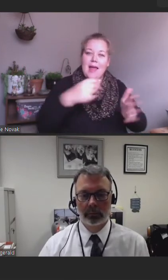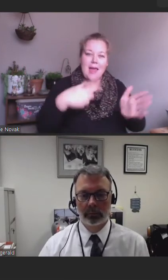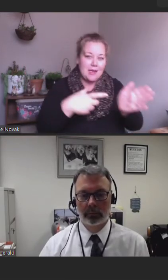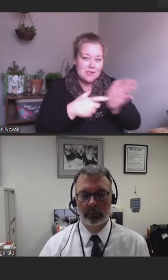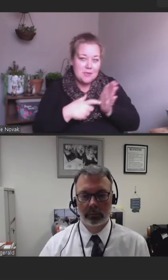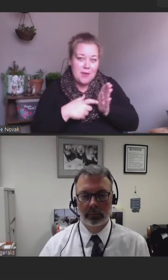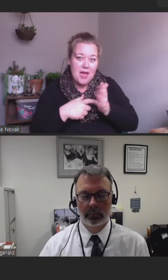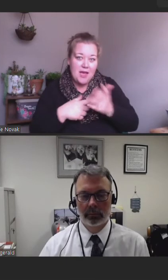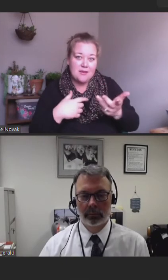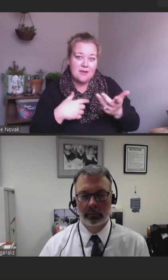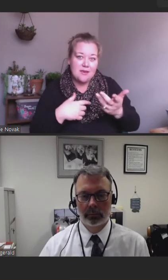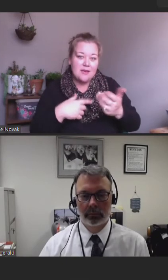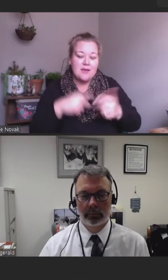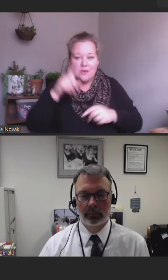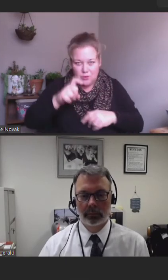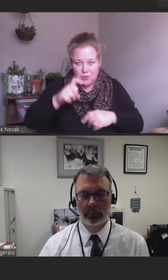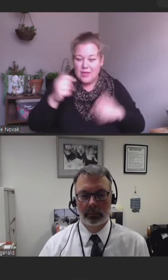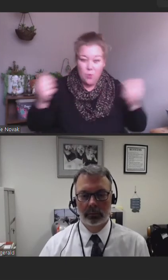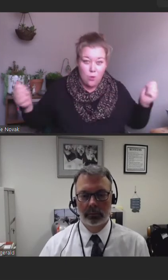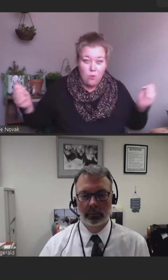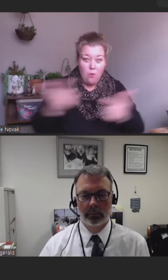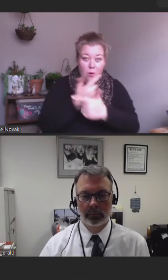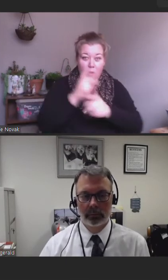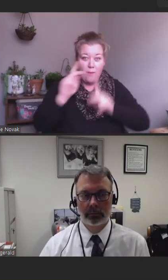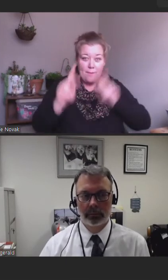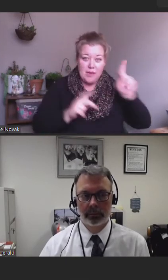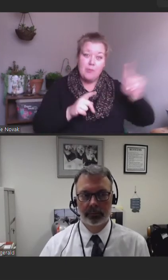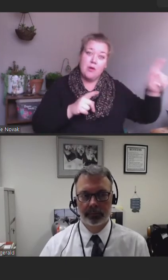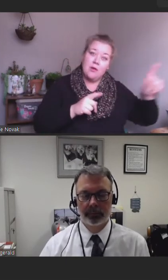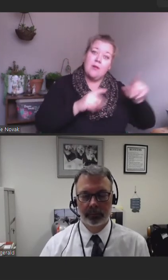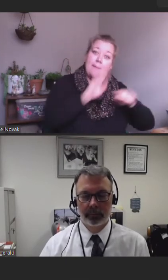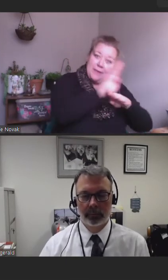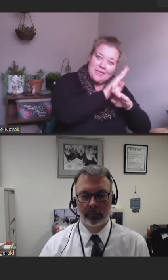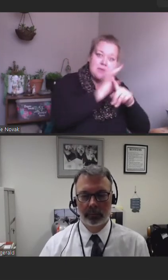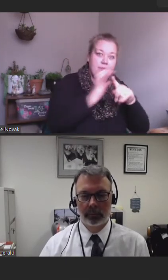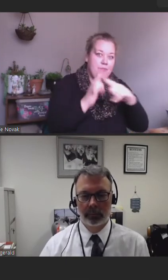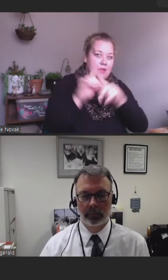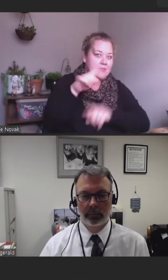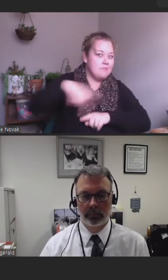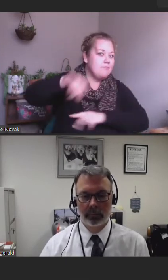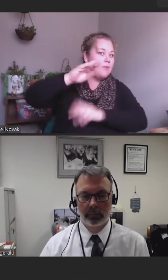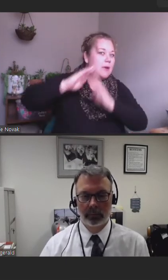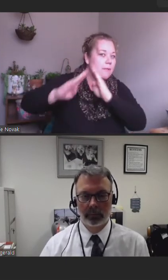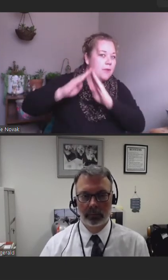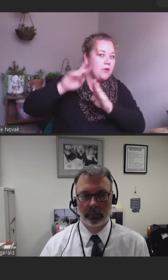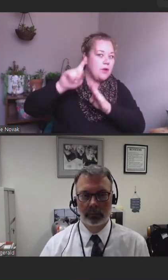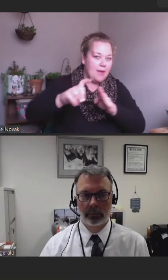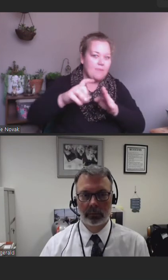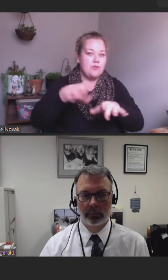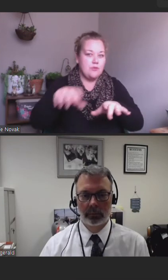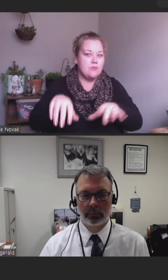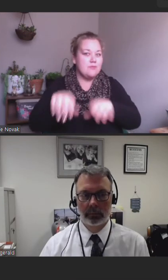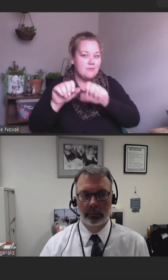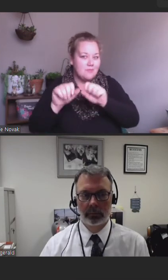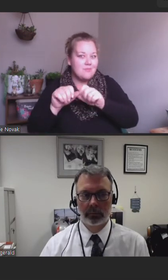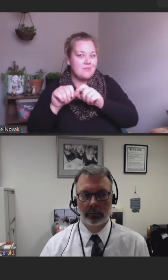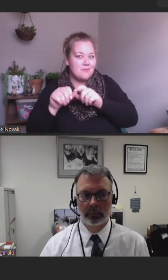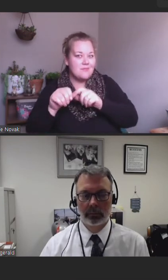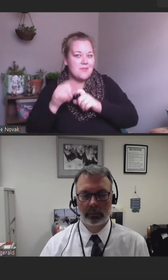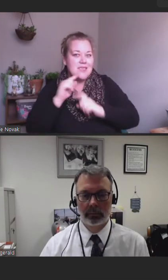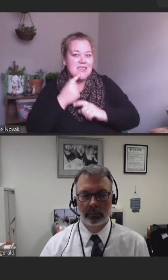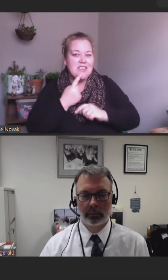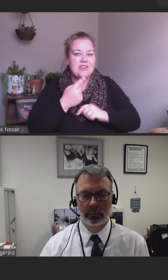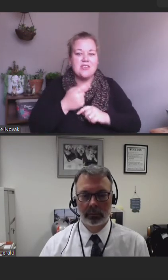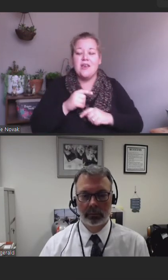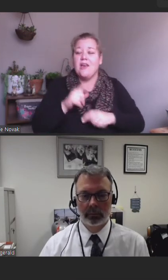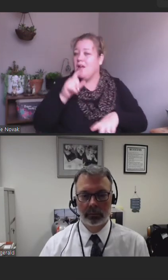all that are really taking these recommendations seriously. We should not have to call every single box store, every single bar